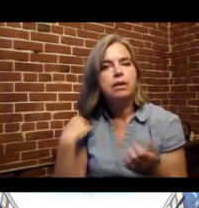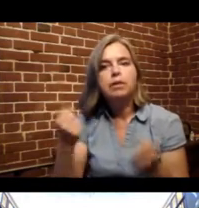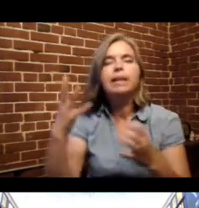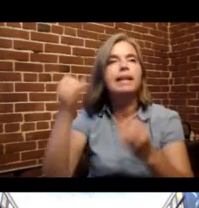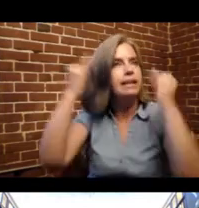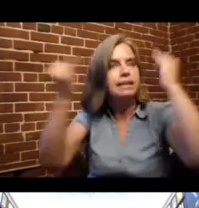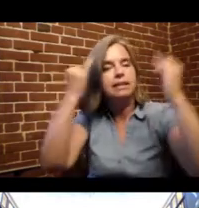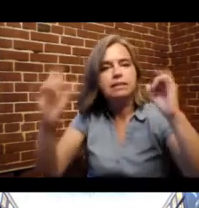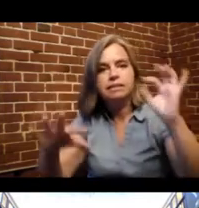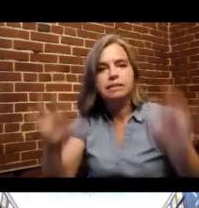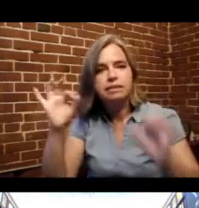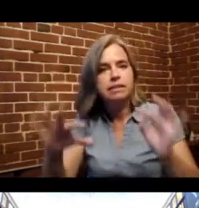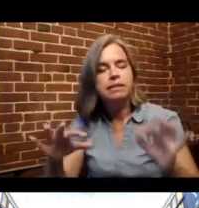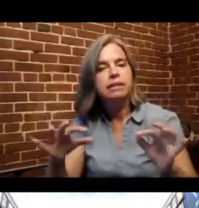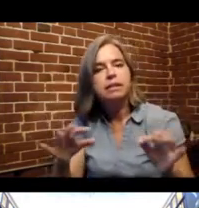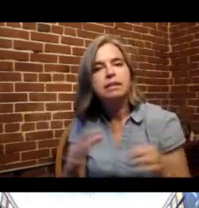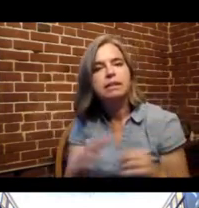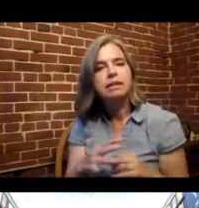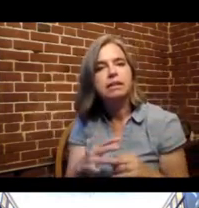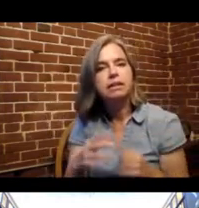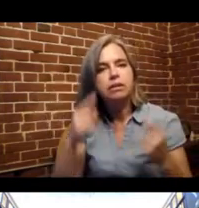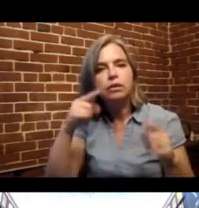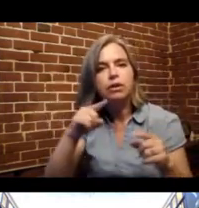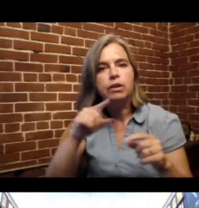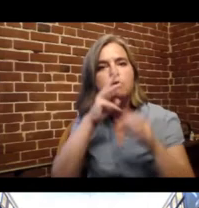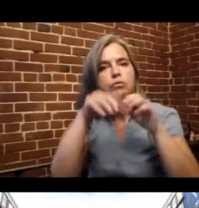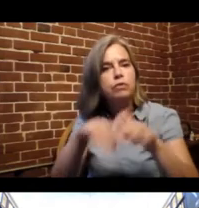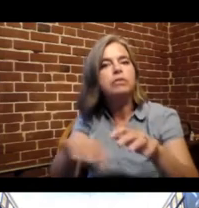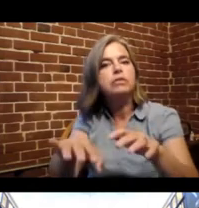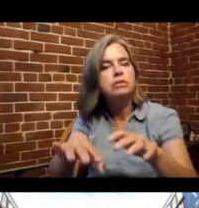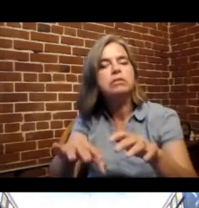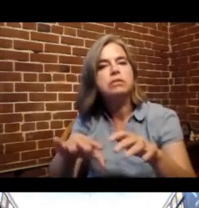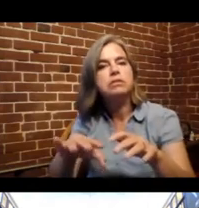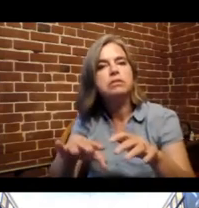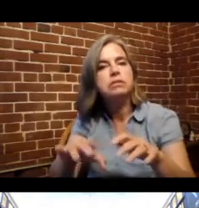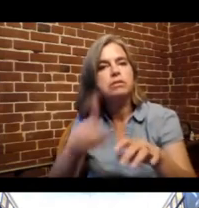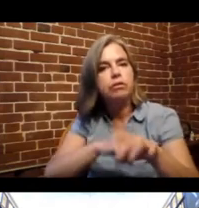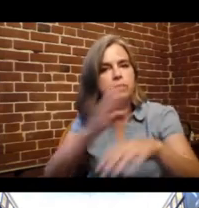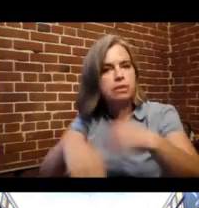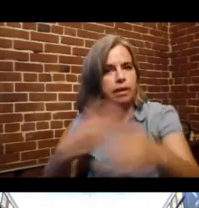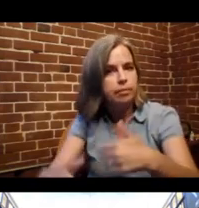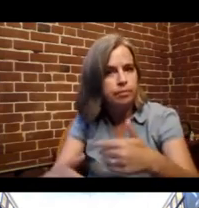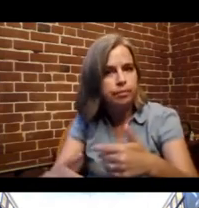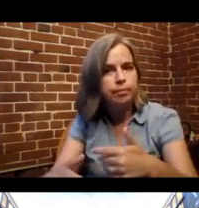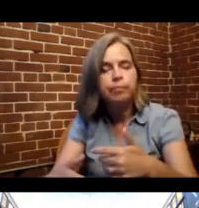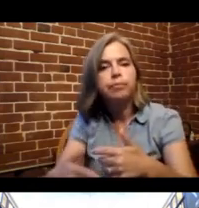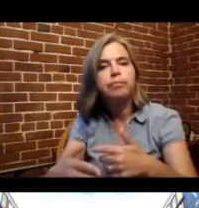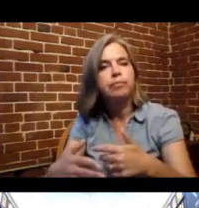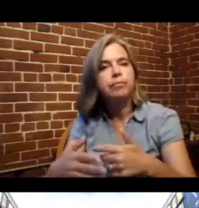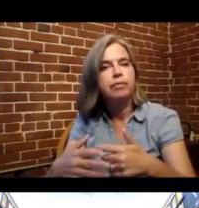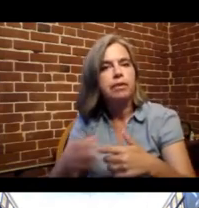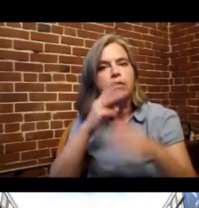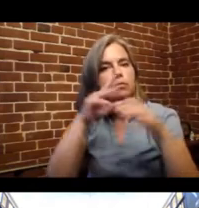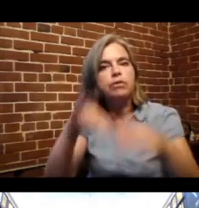but we were looking at rivers and, over the course of time and how obviously they're changing so